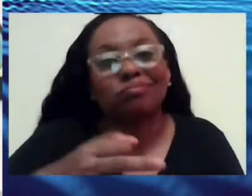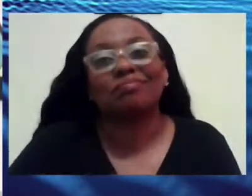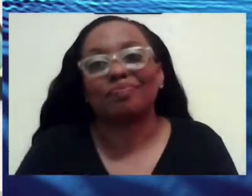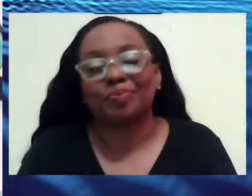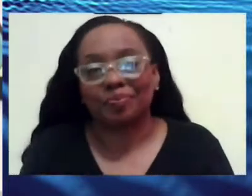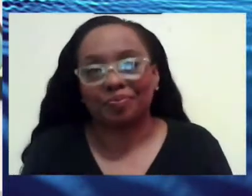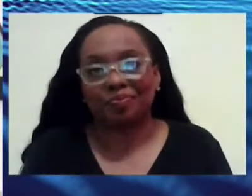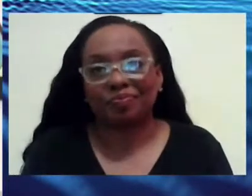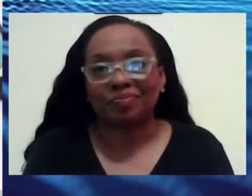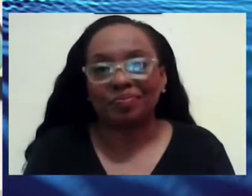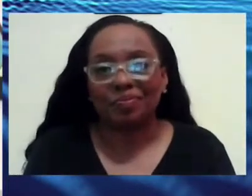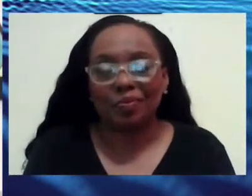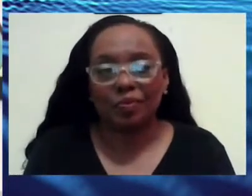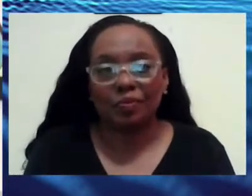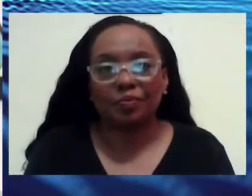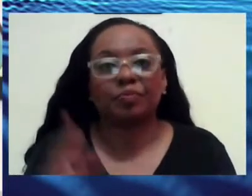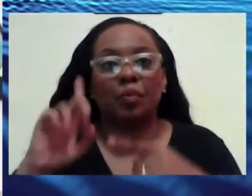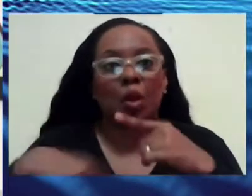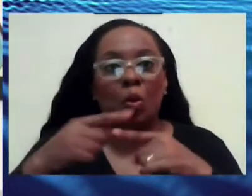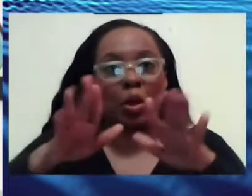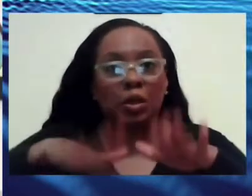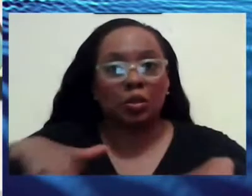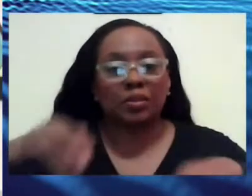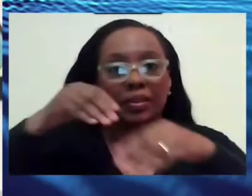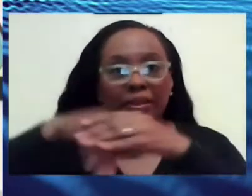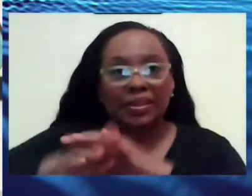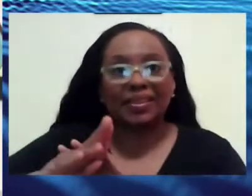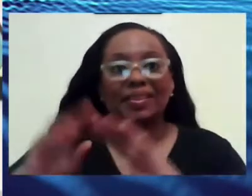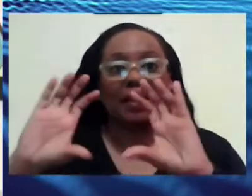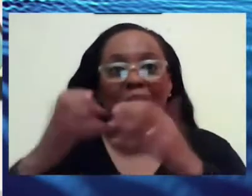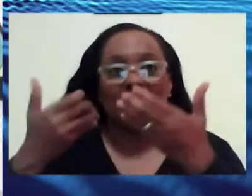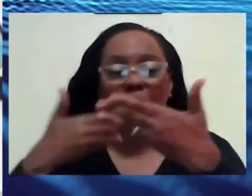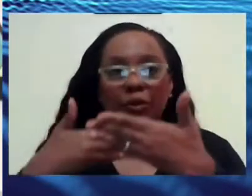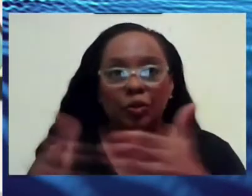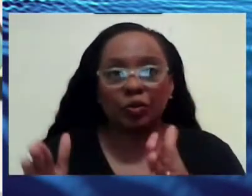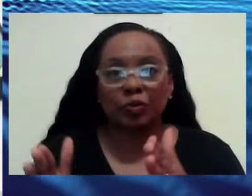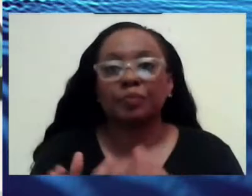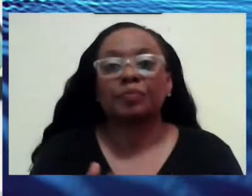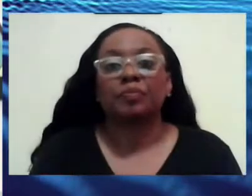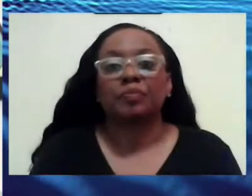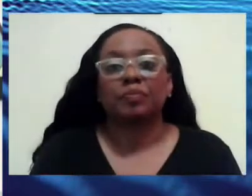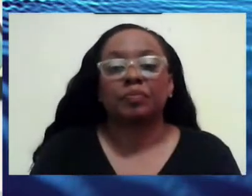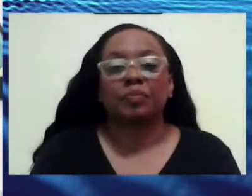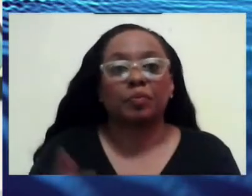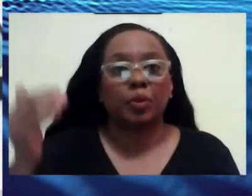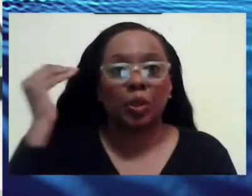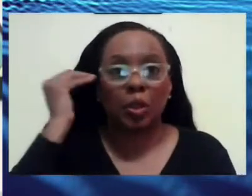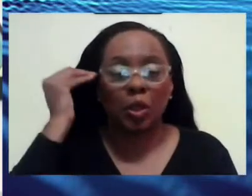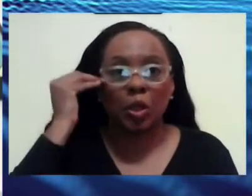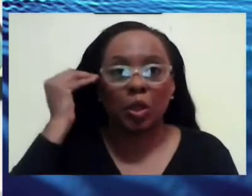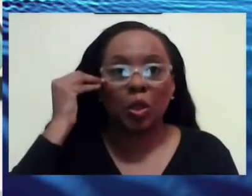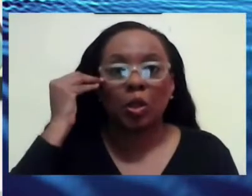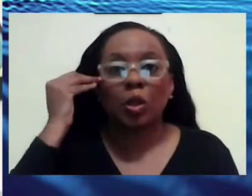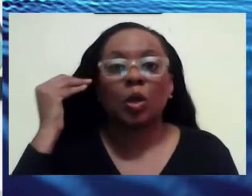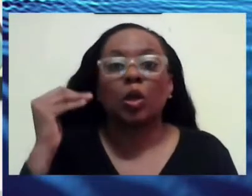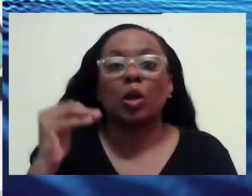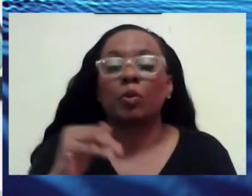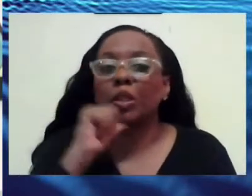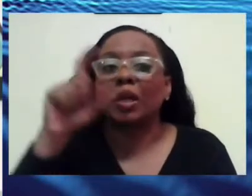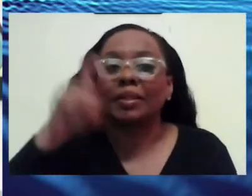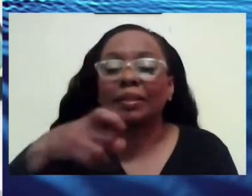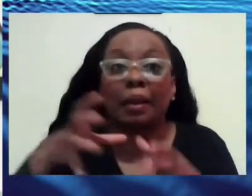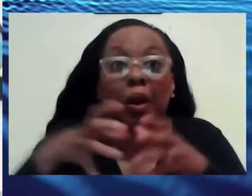anticipated, once children go back into a face-to-face, the demand for the devices obviously lessens because they are doing